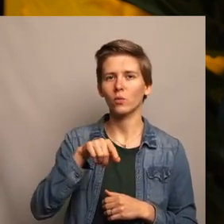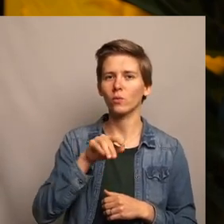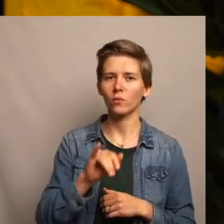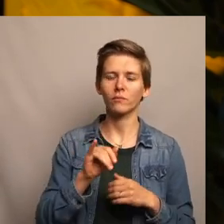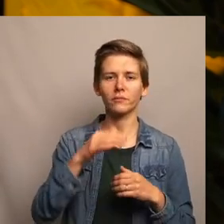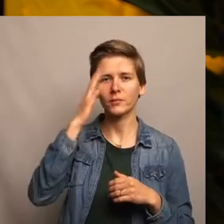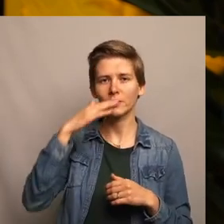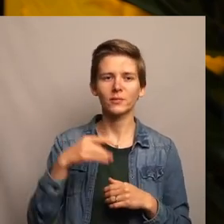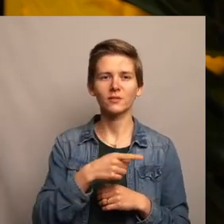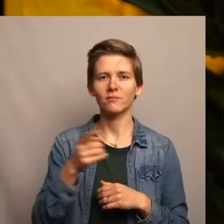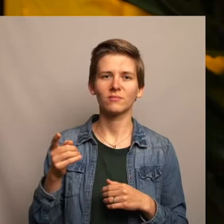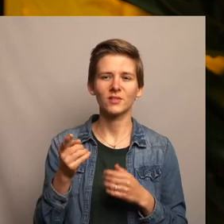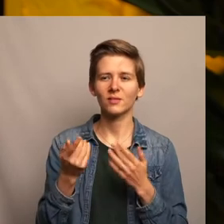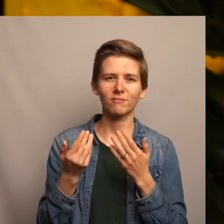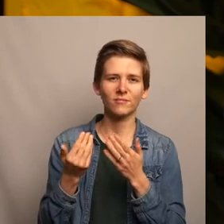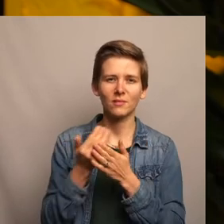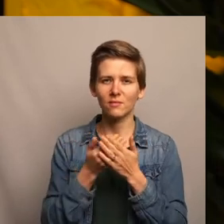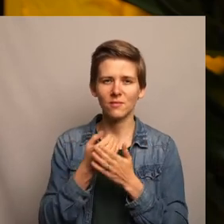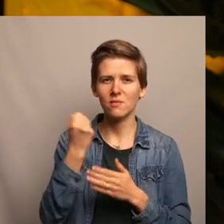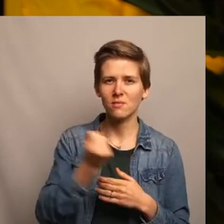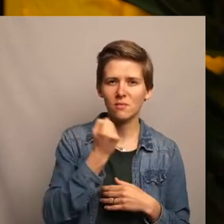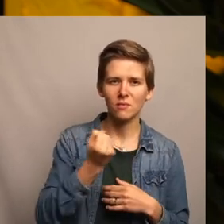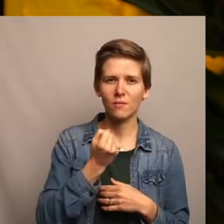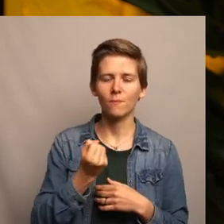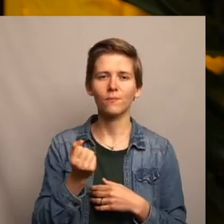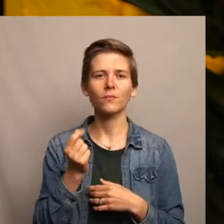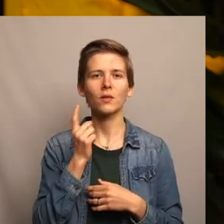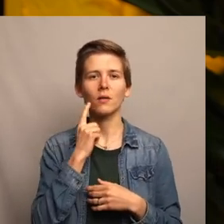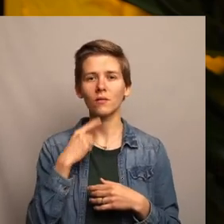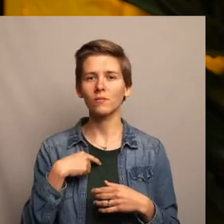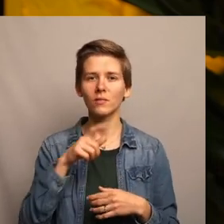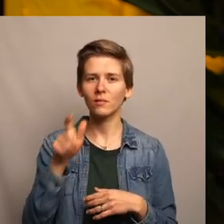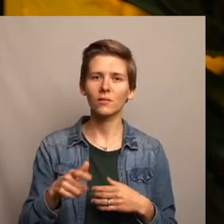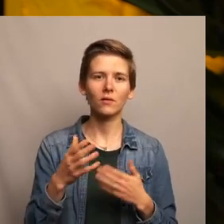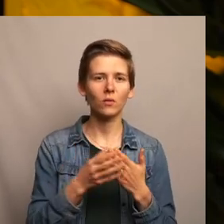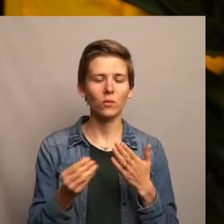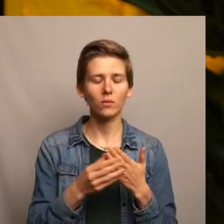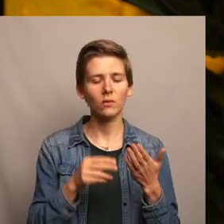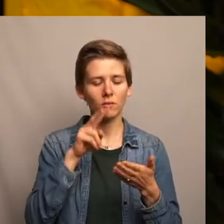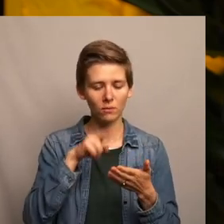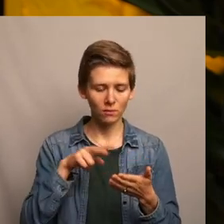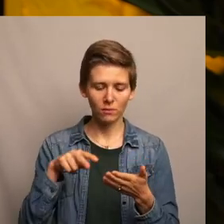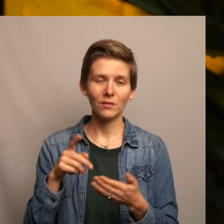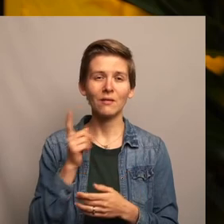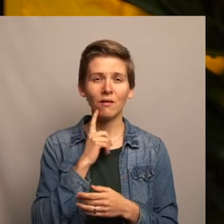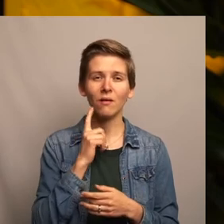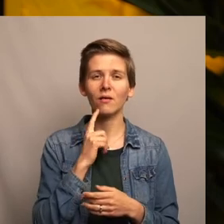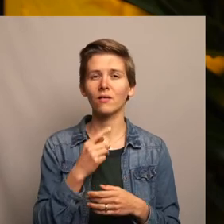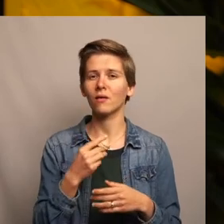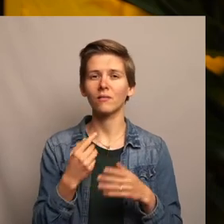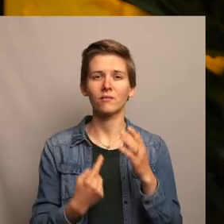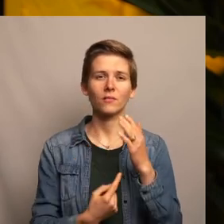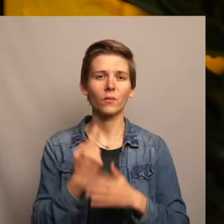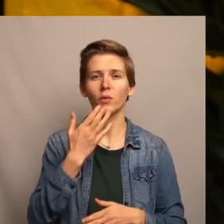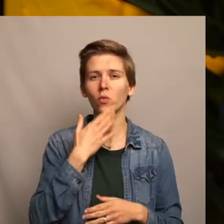time I open Instagram and read some news, there is someone that has been attacked, and there is someone that has been attacked because of sexuality or because